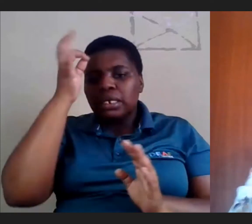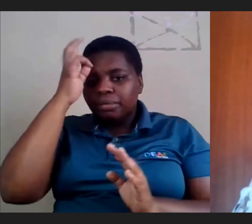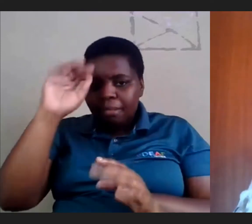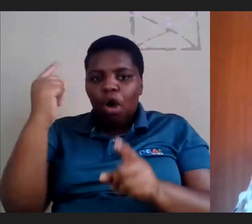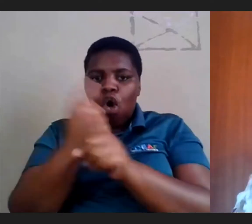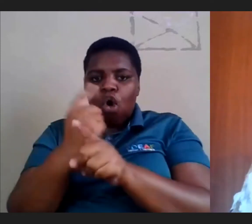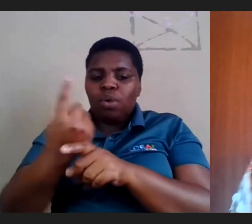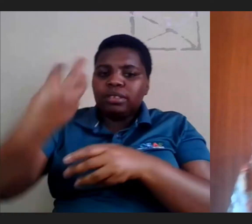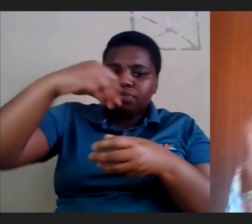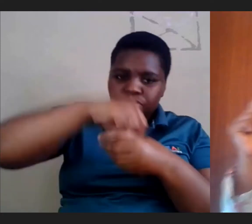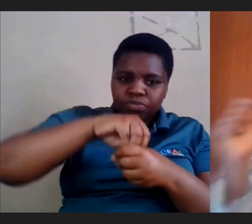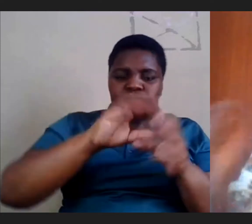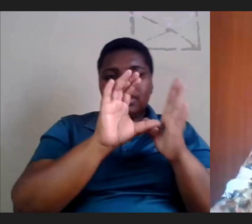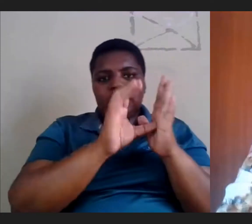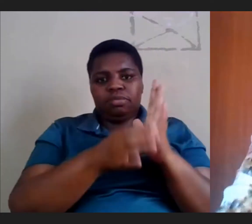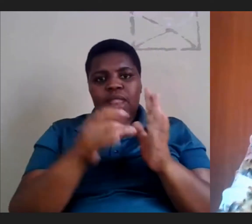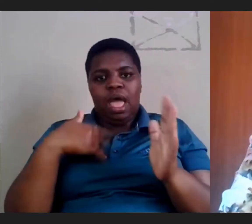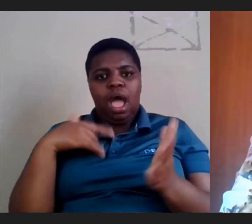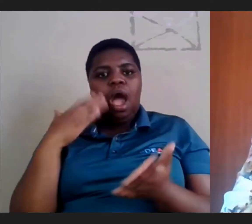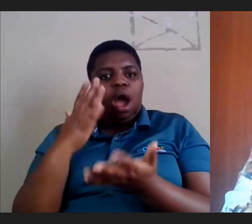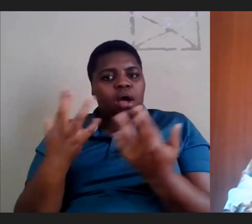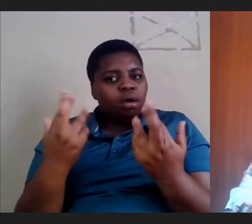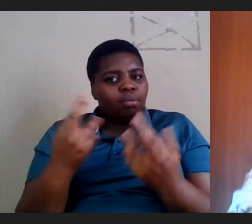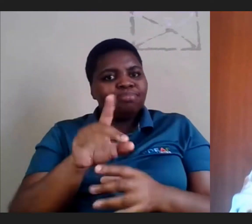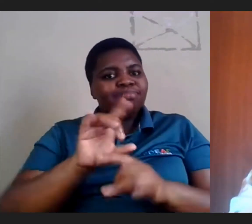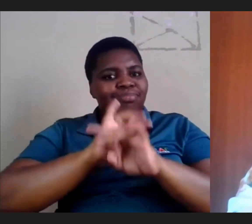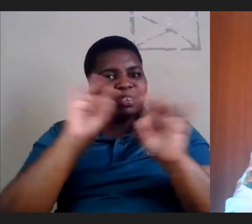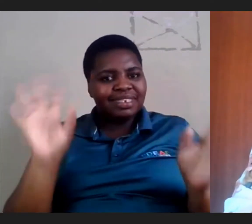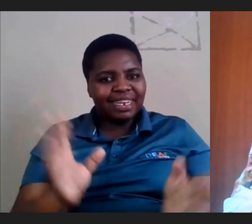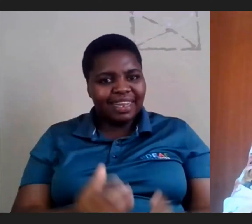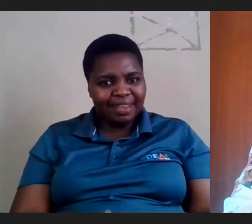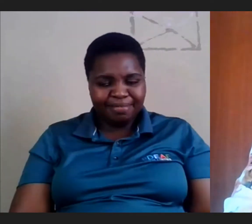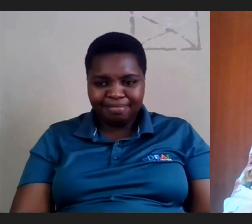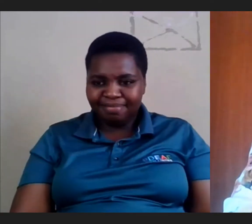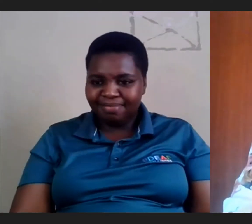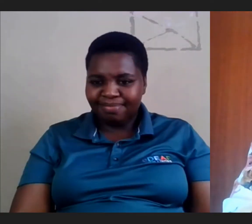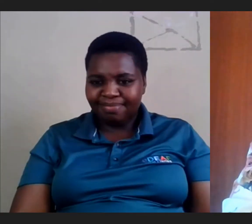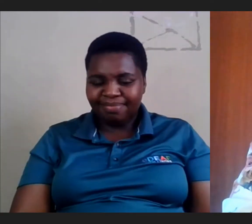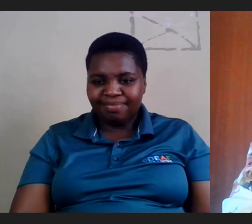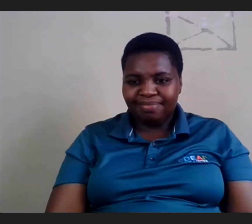I hope this provides some clarity.